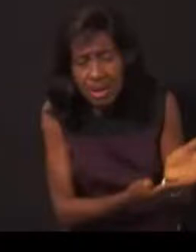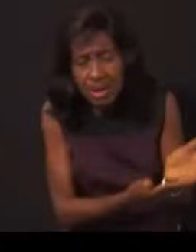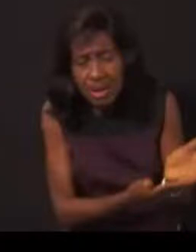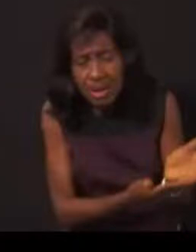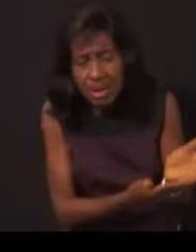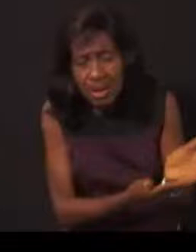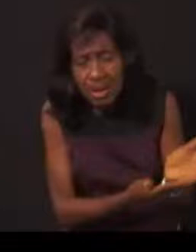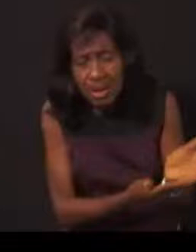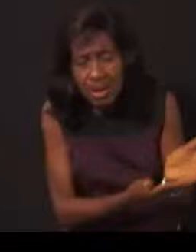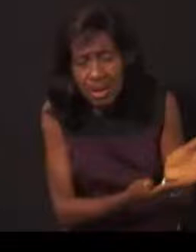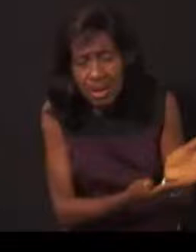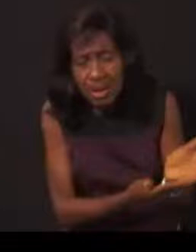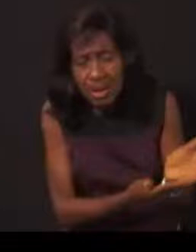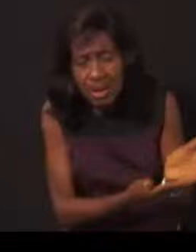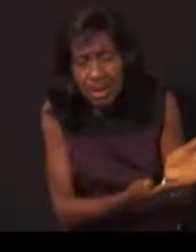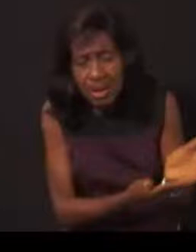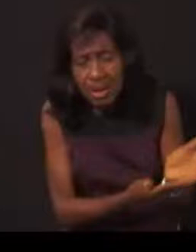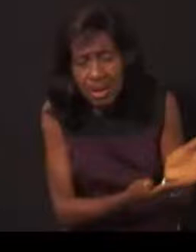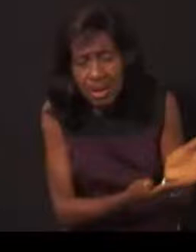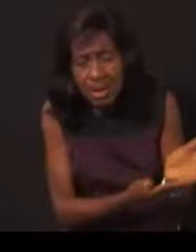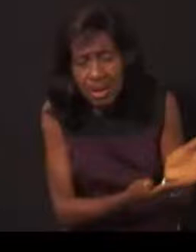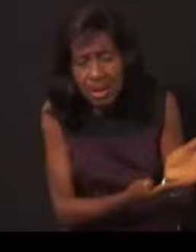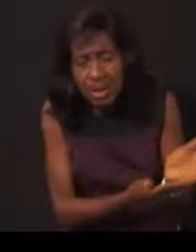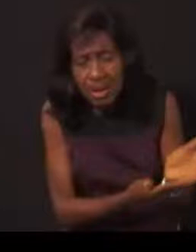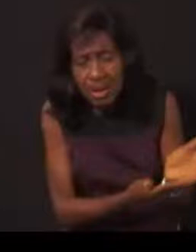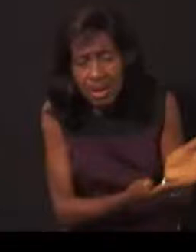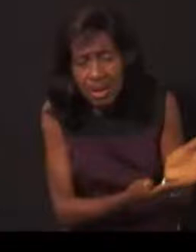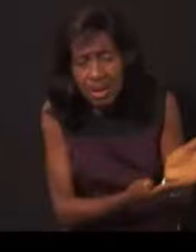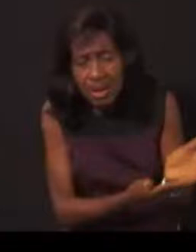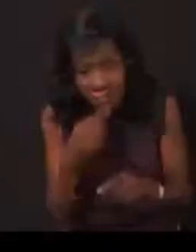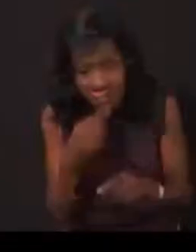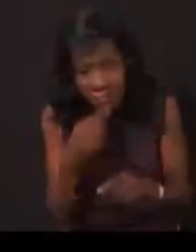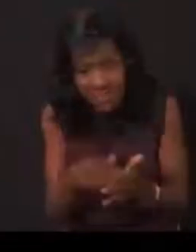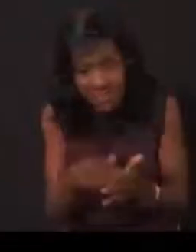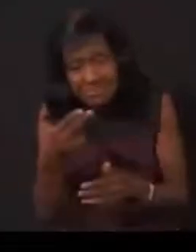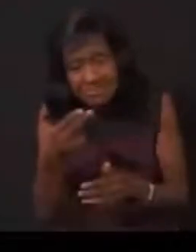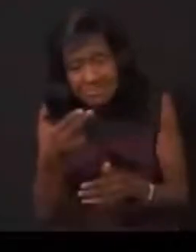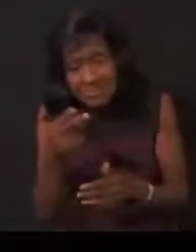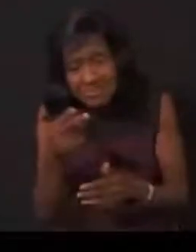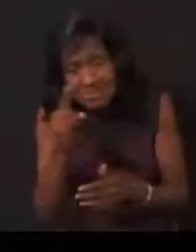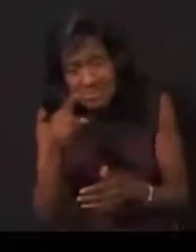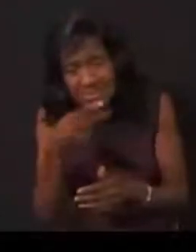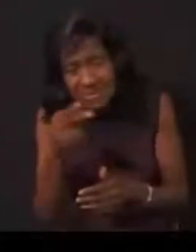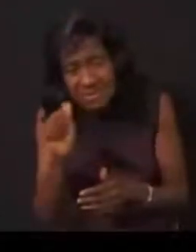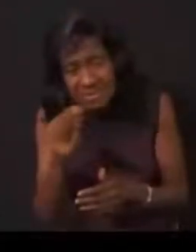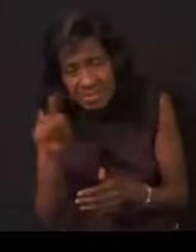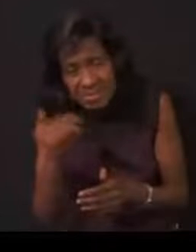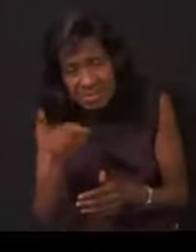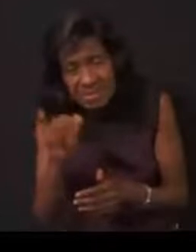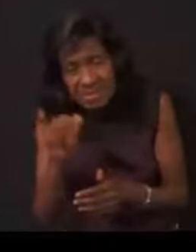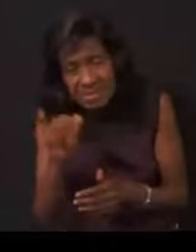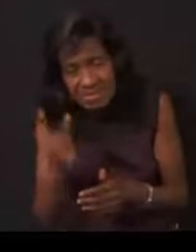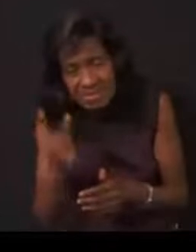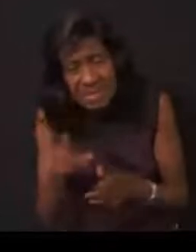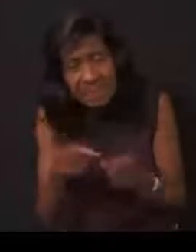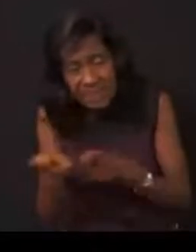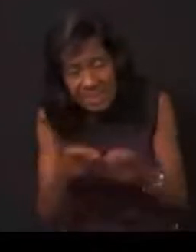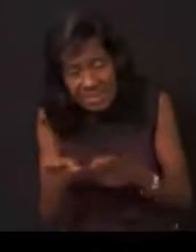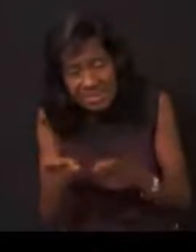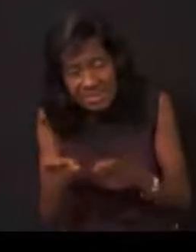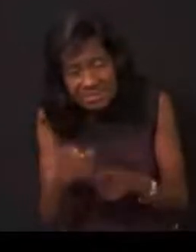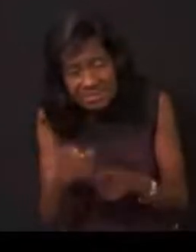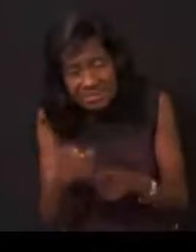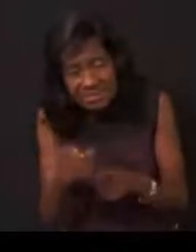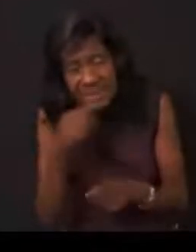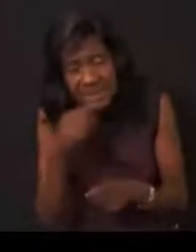Well, due respect to you, sir, I alluded to that hazard management and Red Cross are actually helping public health. With the introduction of lateral flow